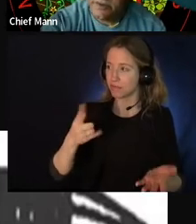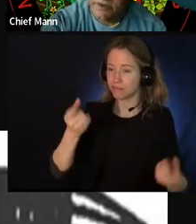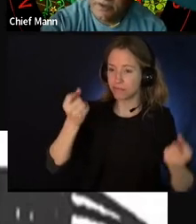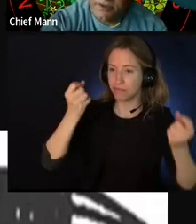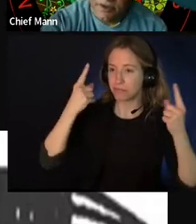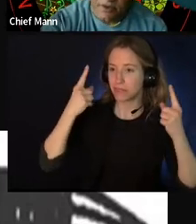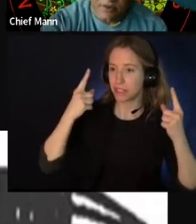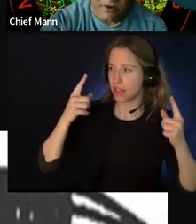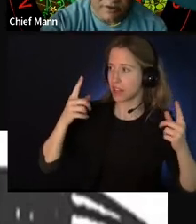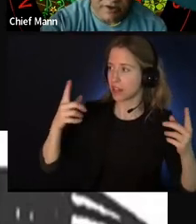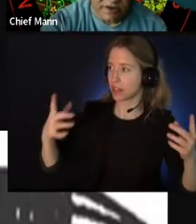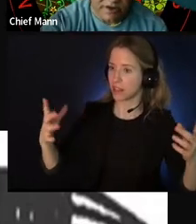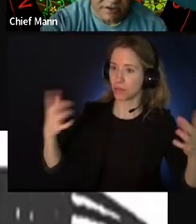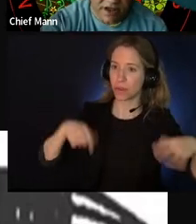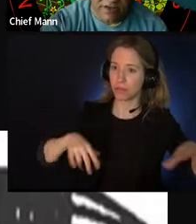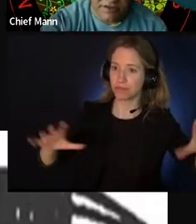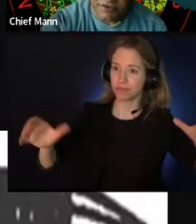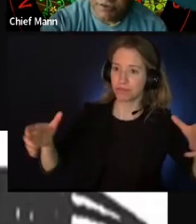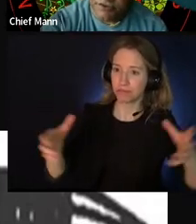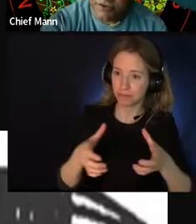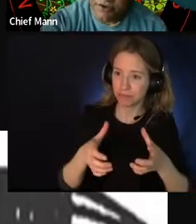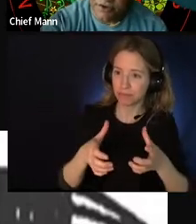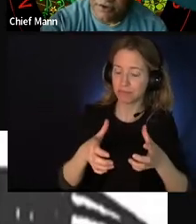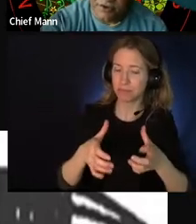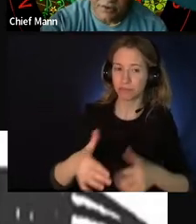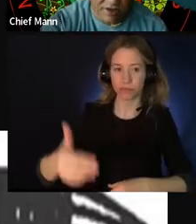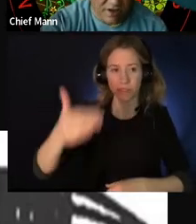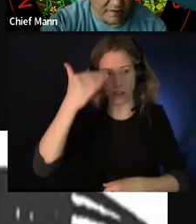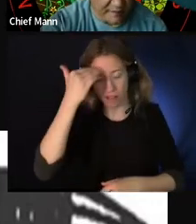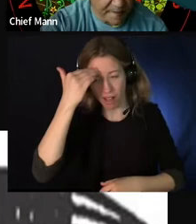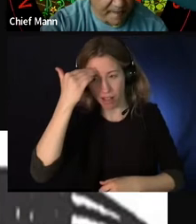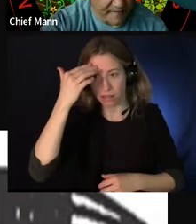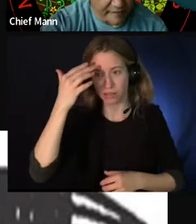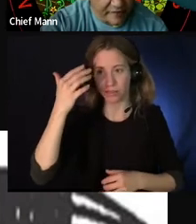people, where we acknowledged, you know,